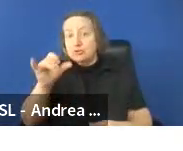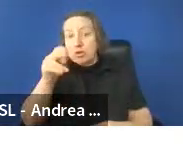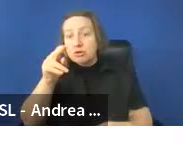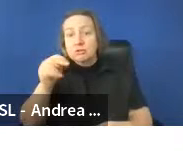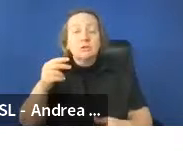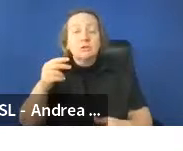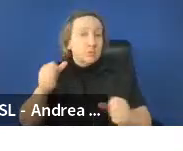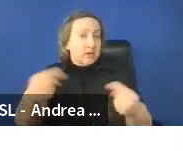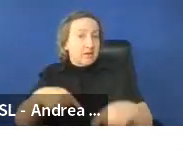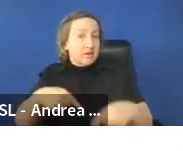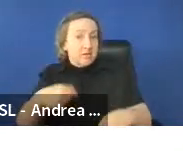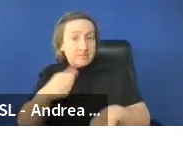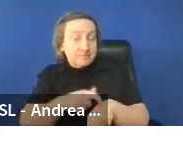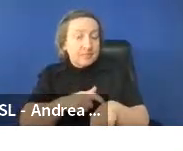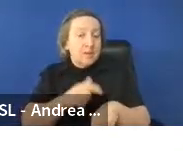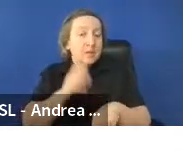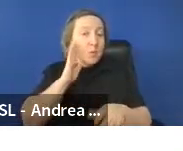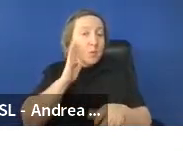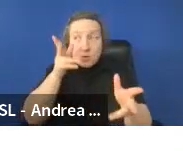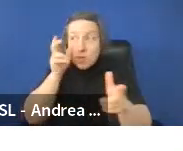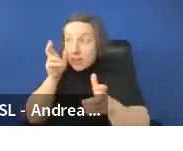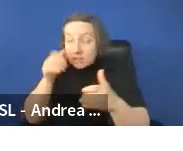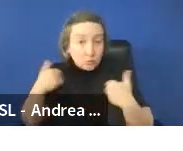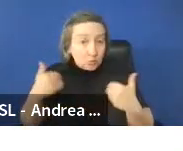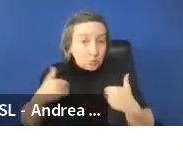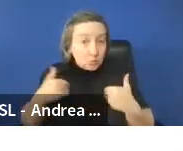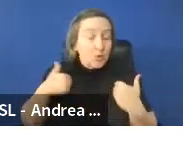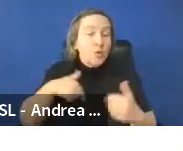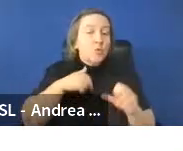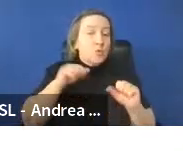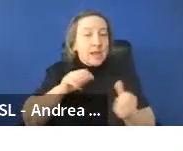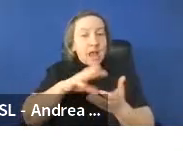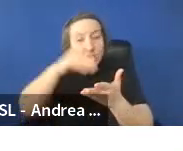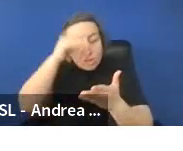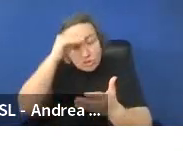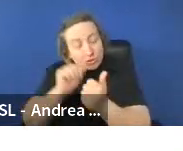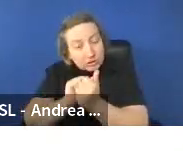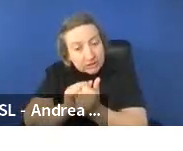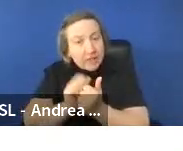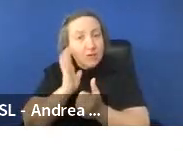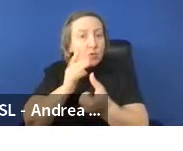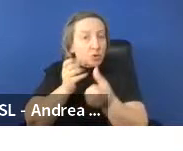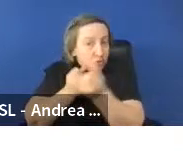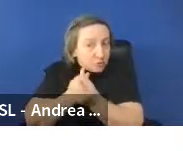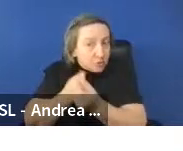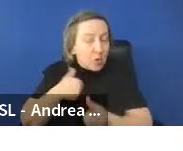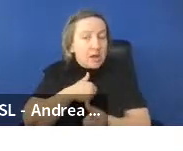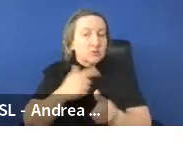offer. And will you listen to the youth so that we can learn together? Will you support us